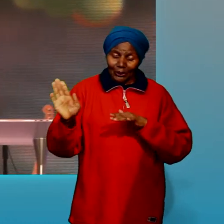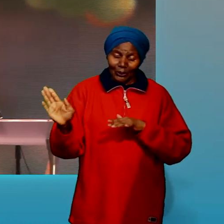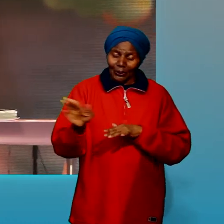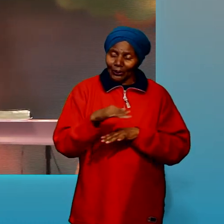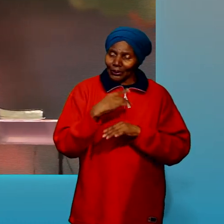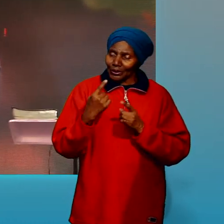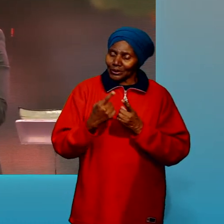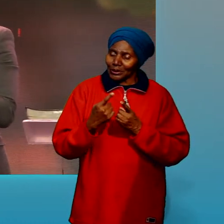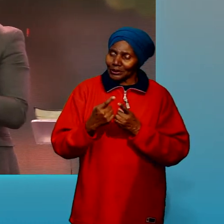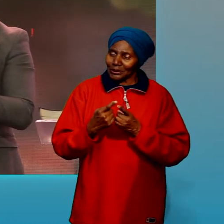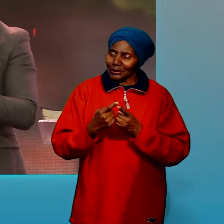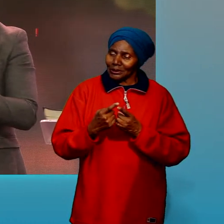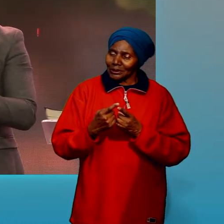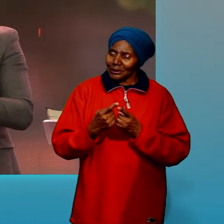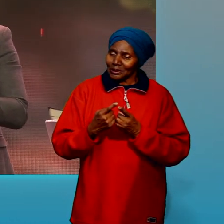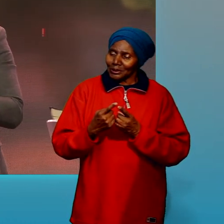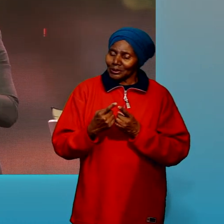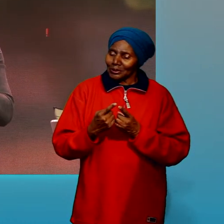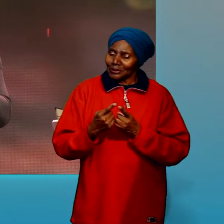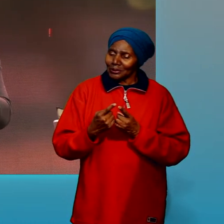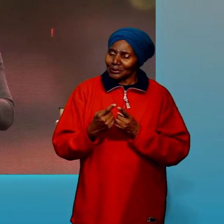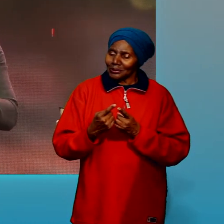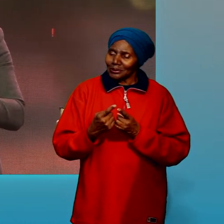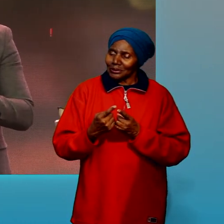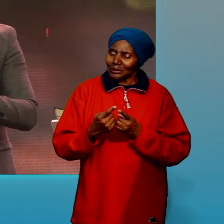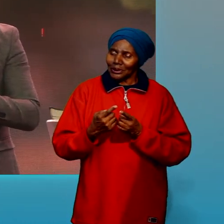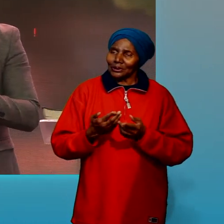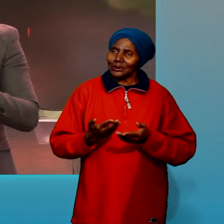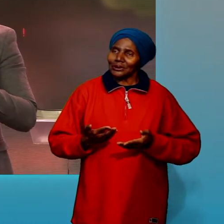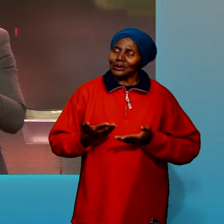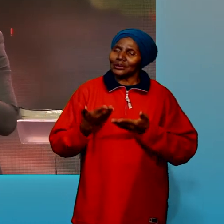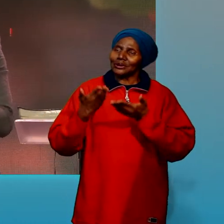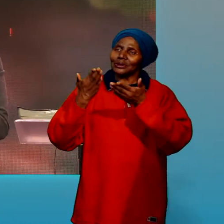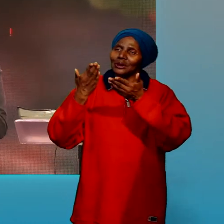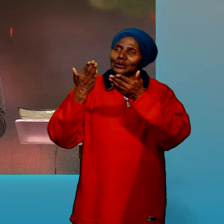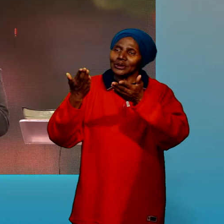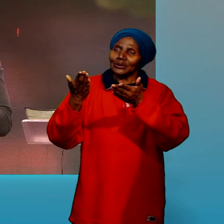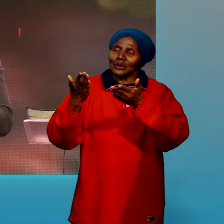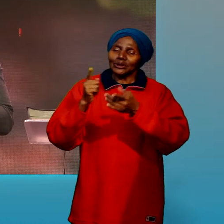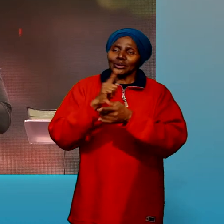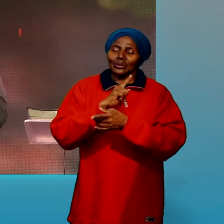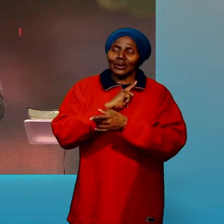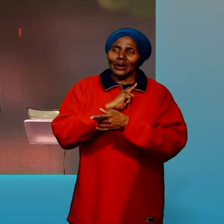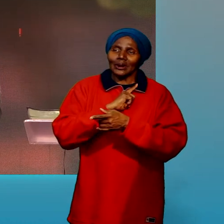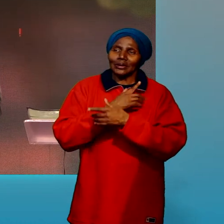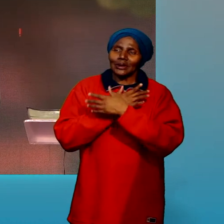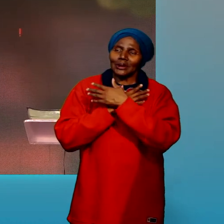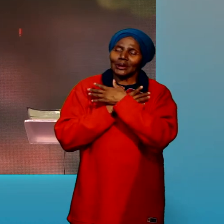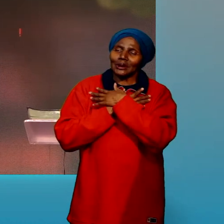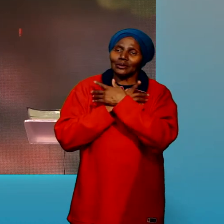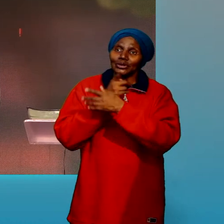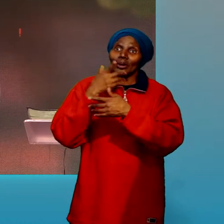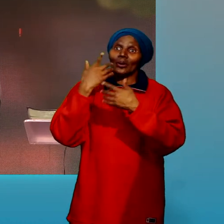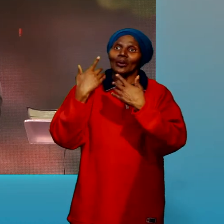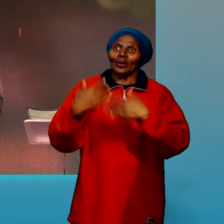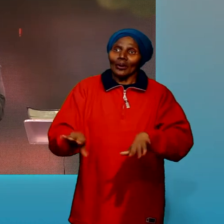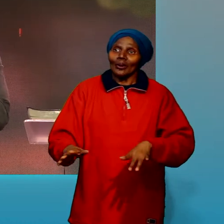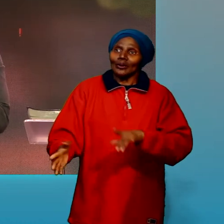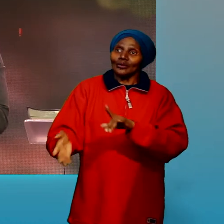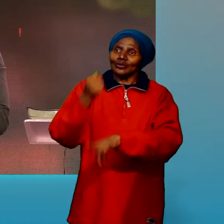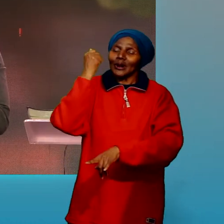offering up a sweet fragrance and sacrifice for the love that you have found